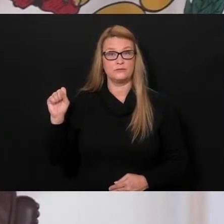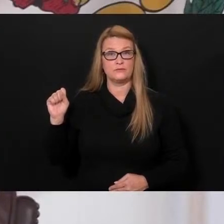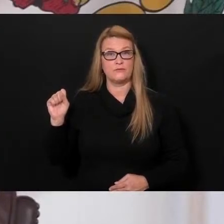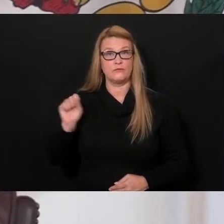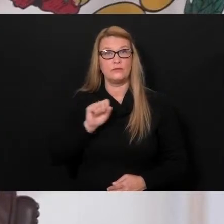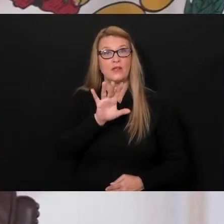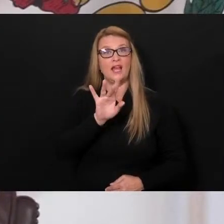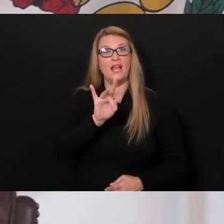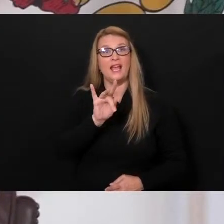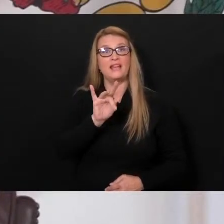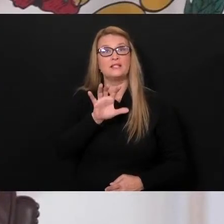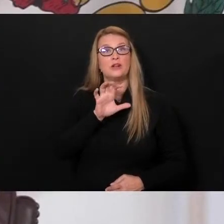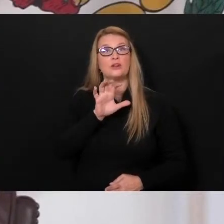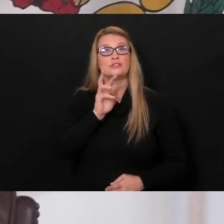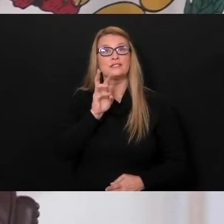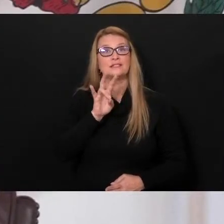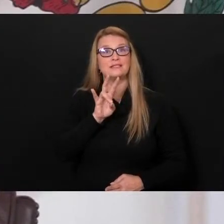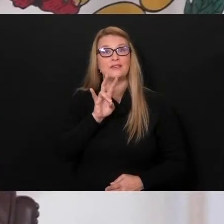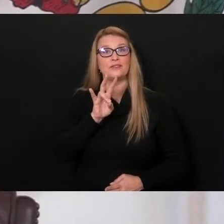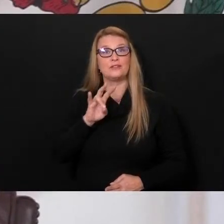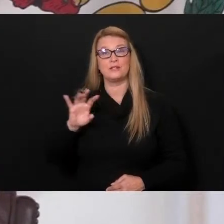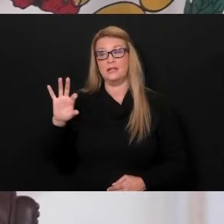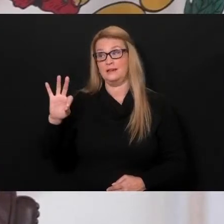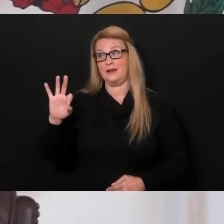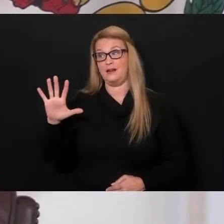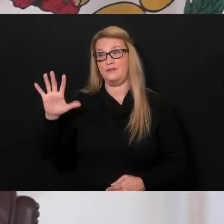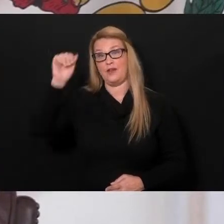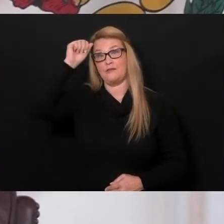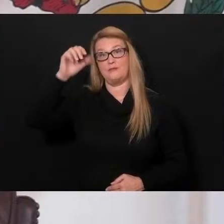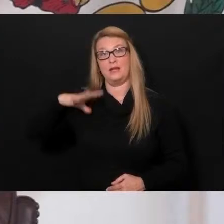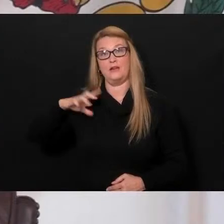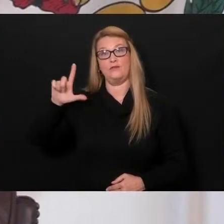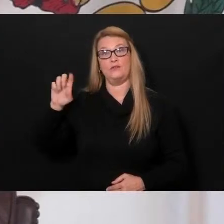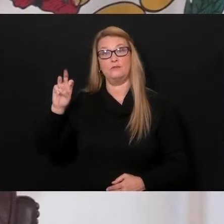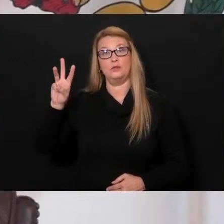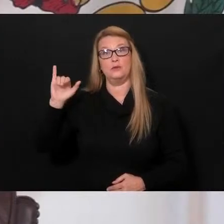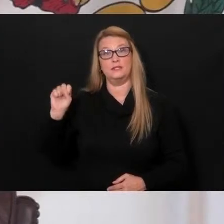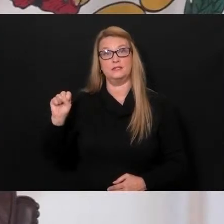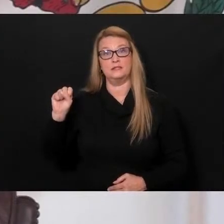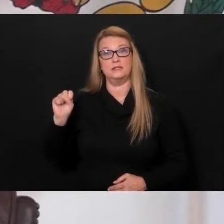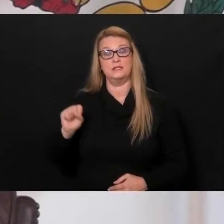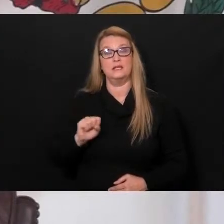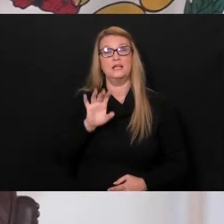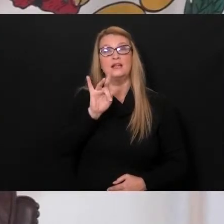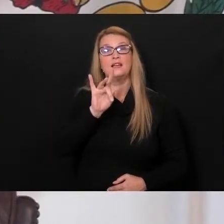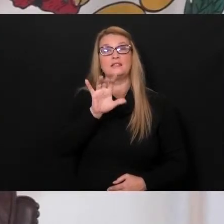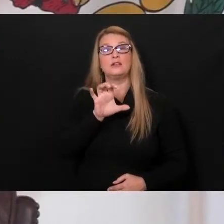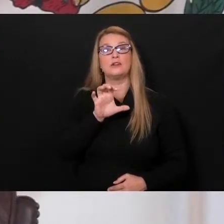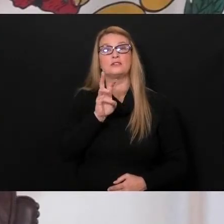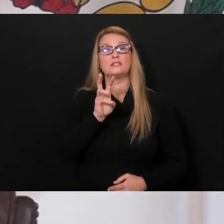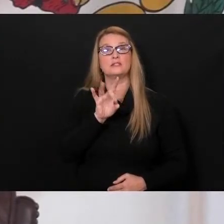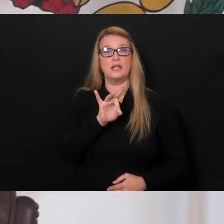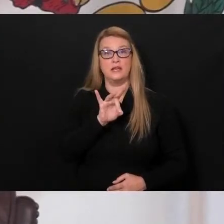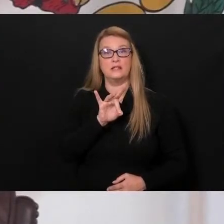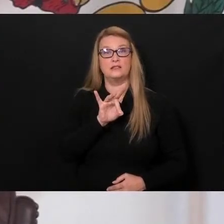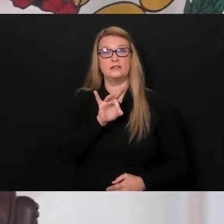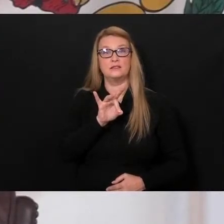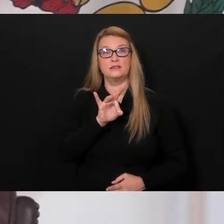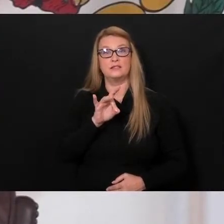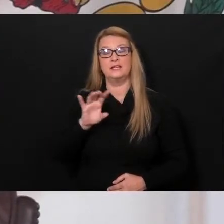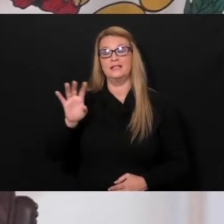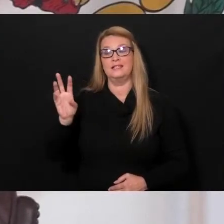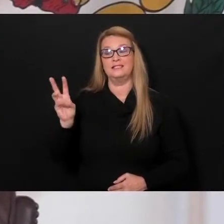Our 1,867th death is a 95-year-old male from Lewis County. Our 1,868th death